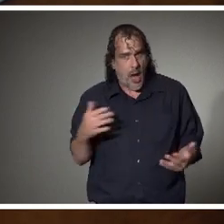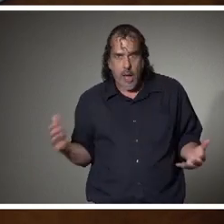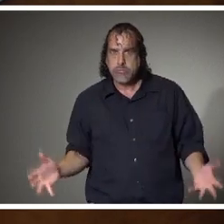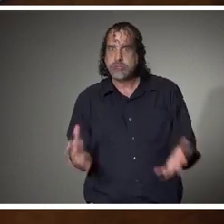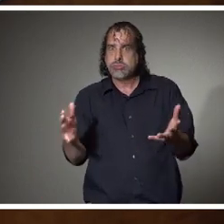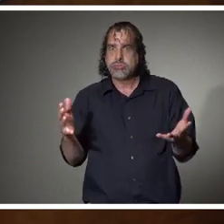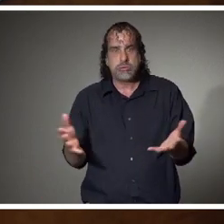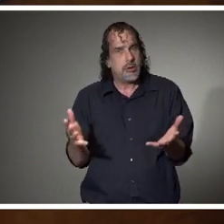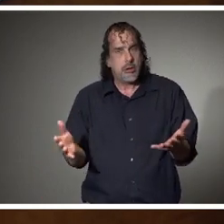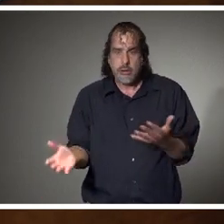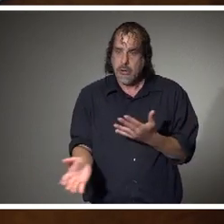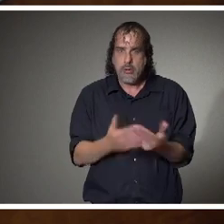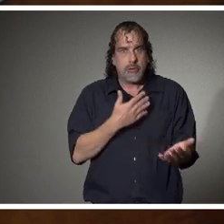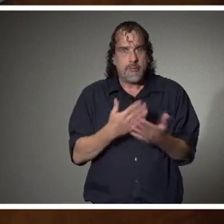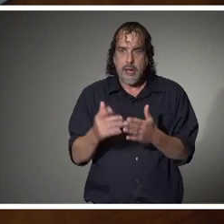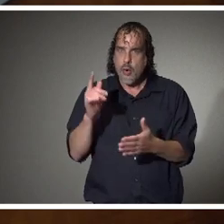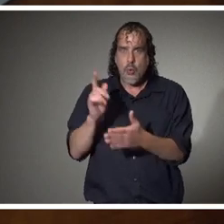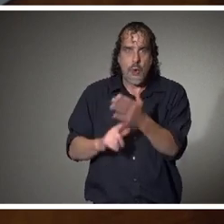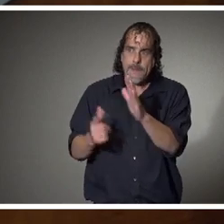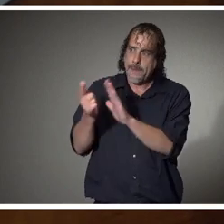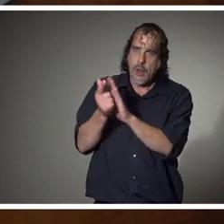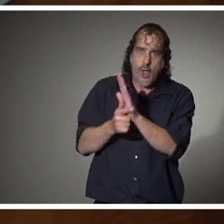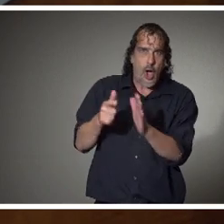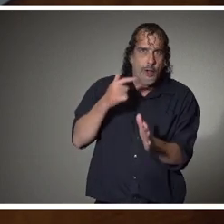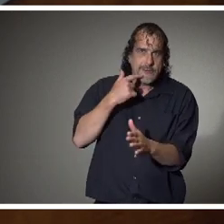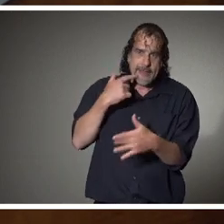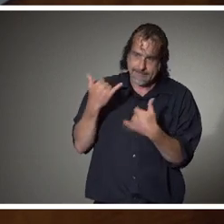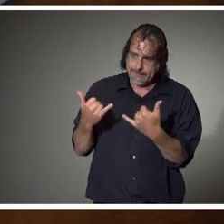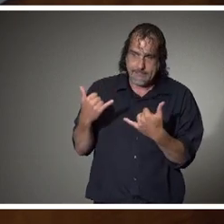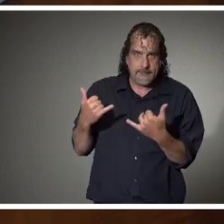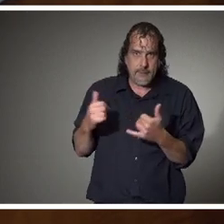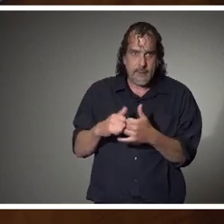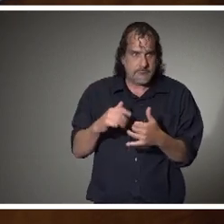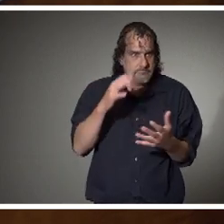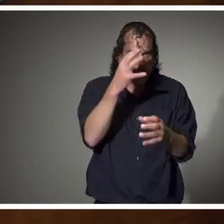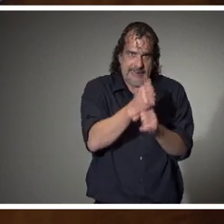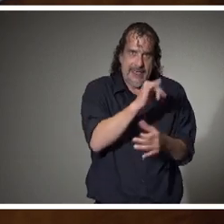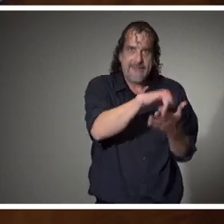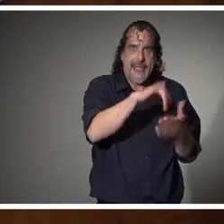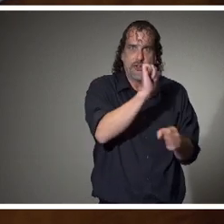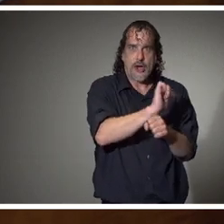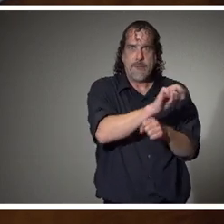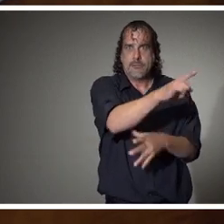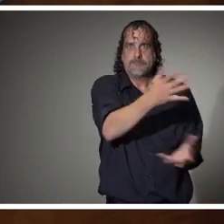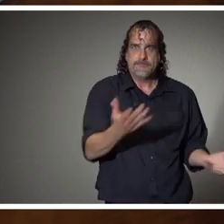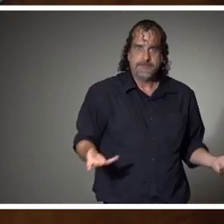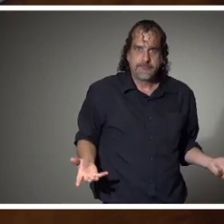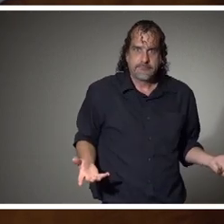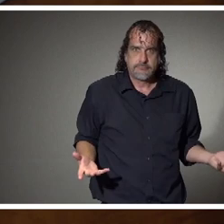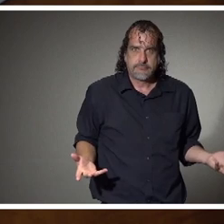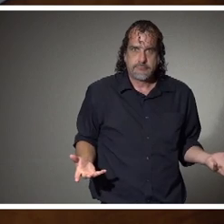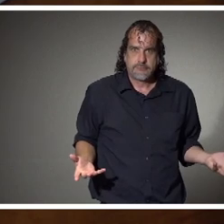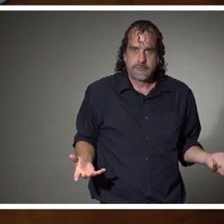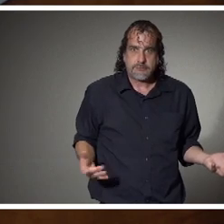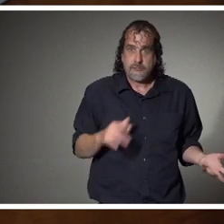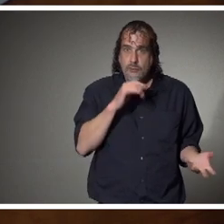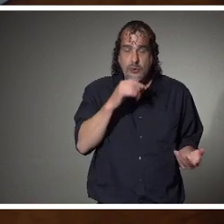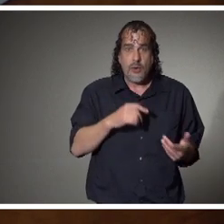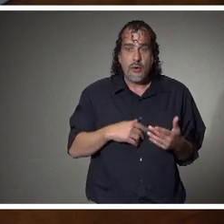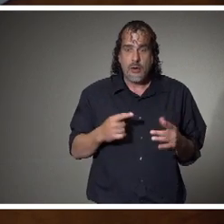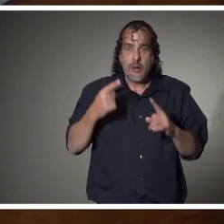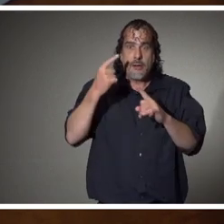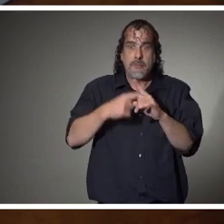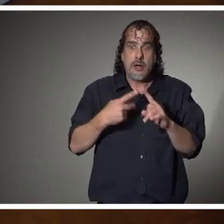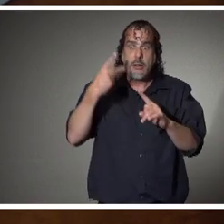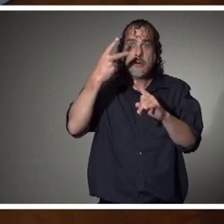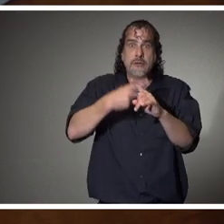you, regardless of what the law may or may not say right now, to take that job back, and because you don't want to look up a month or so